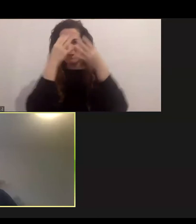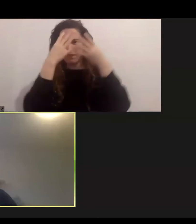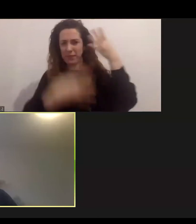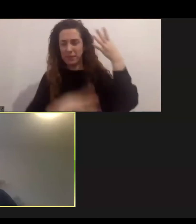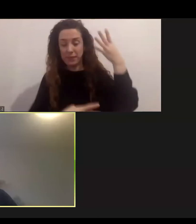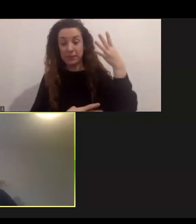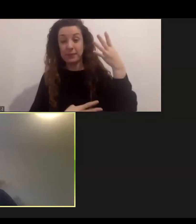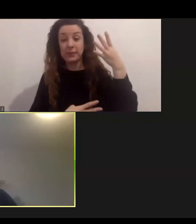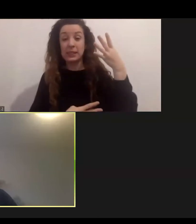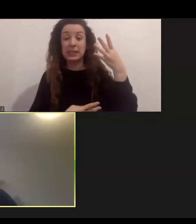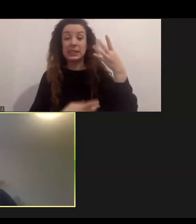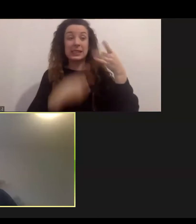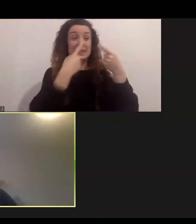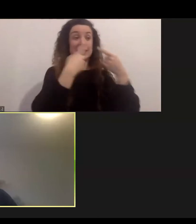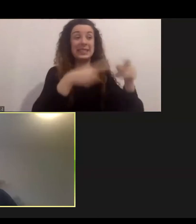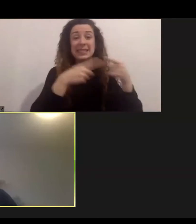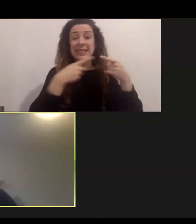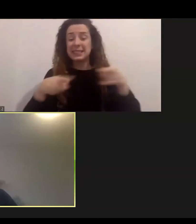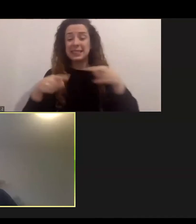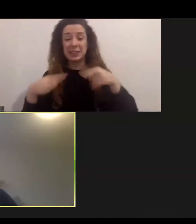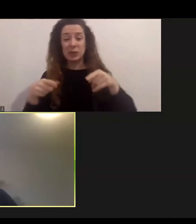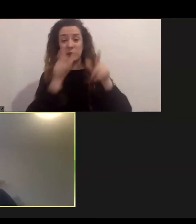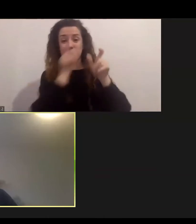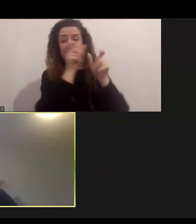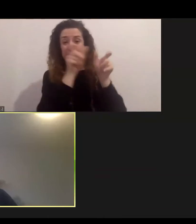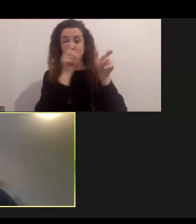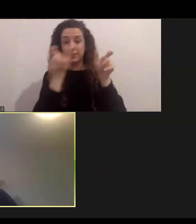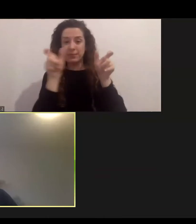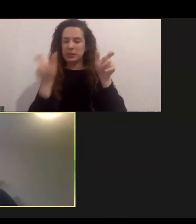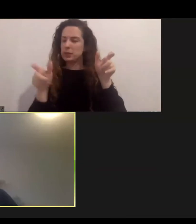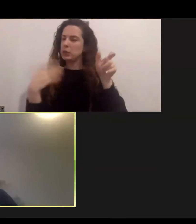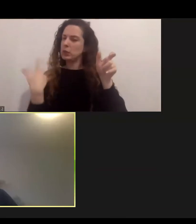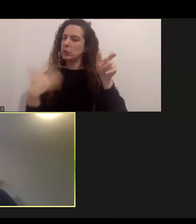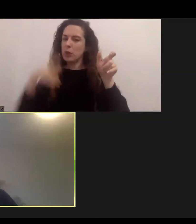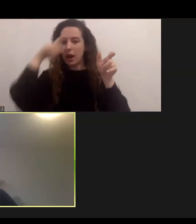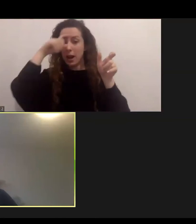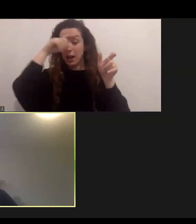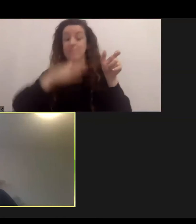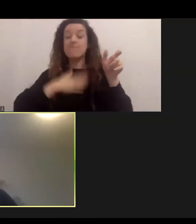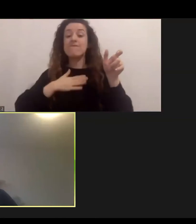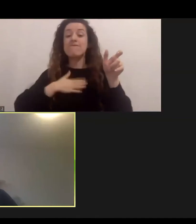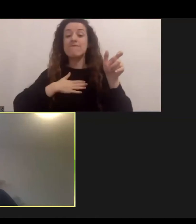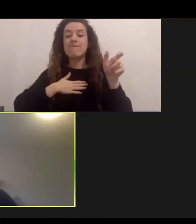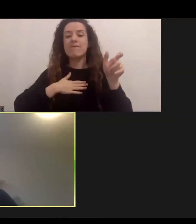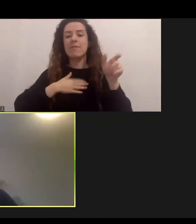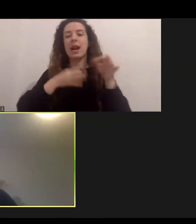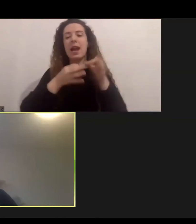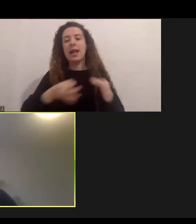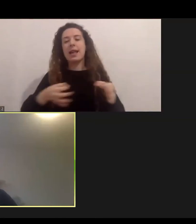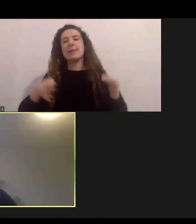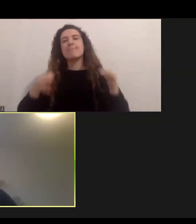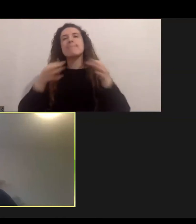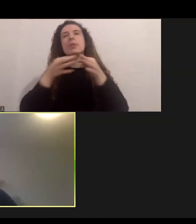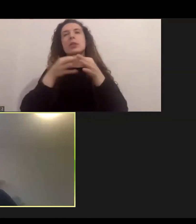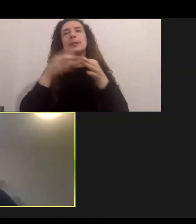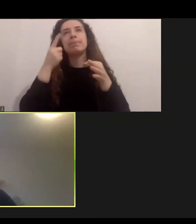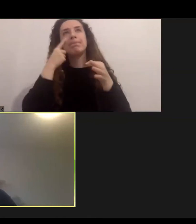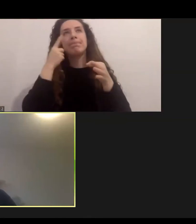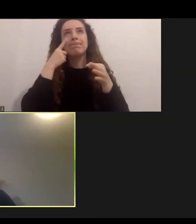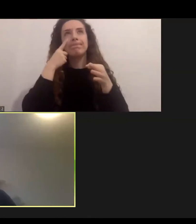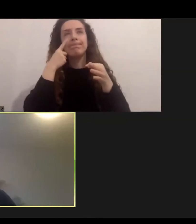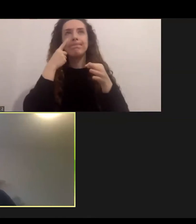challenging, especially when the connection of the internet is not very